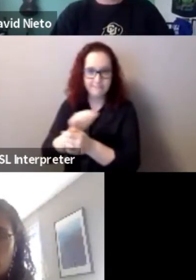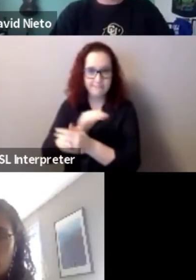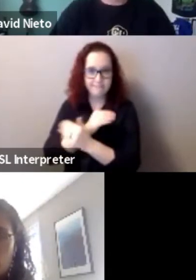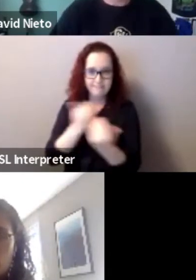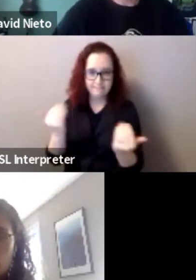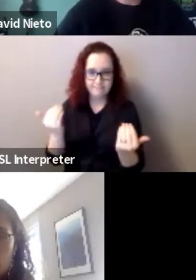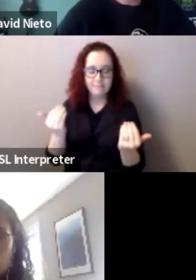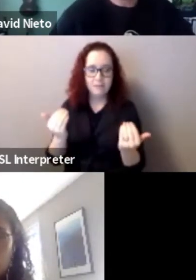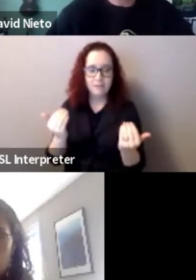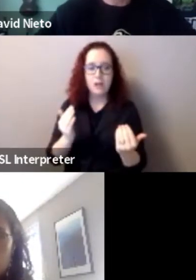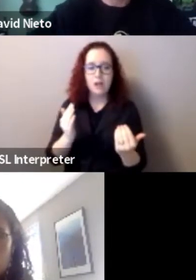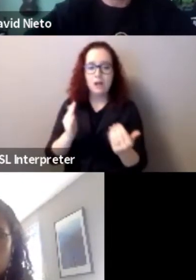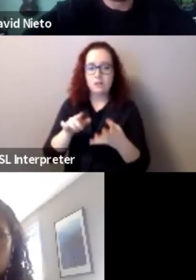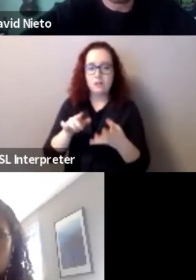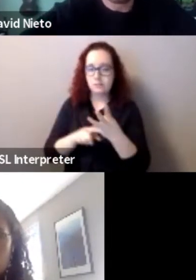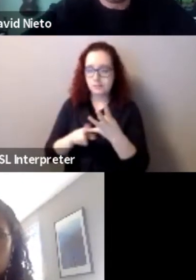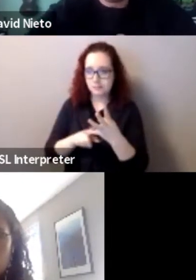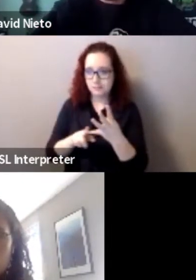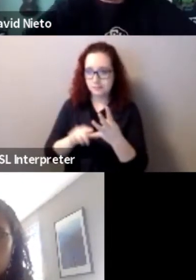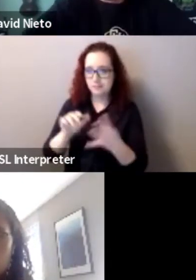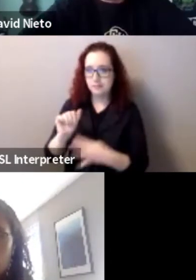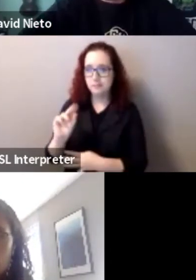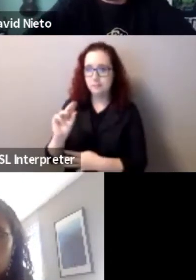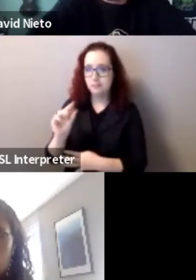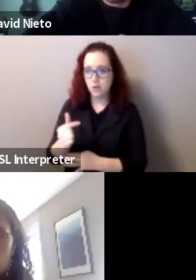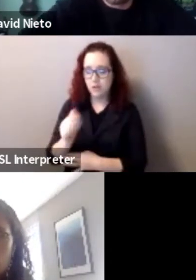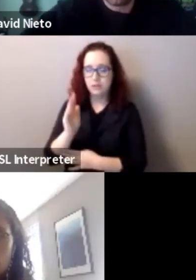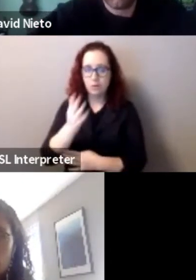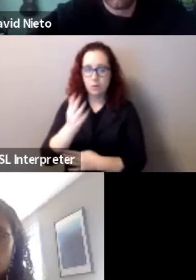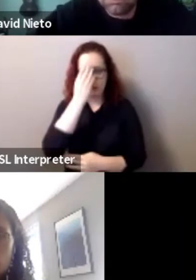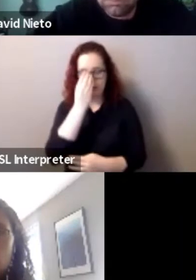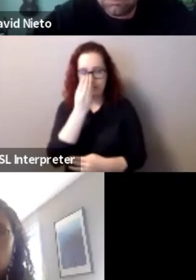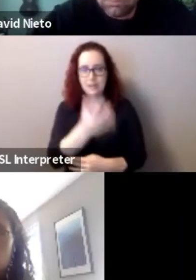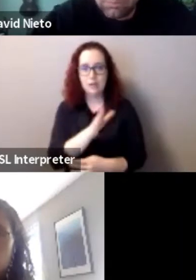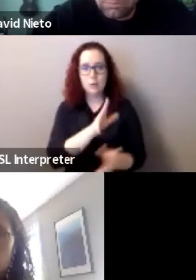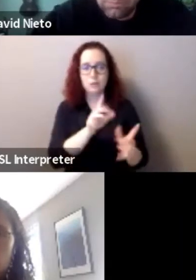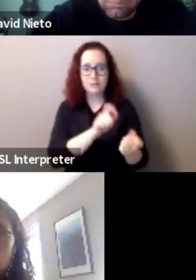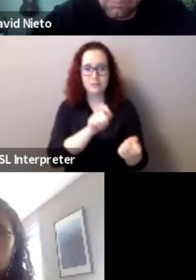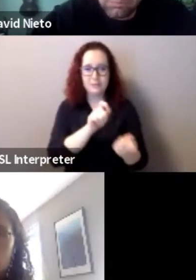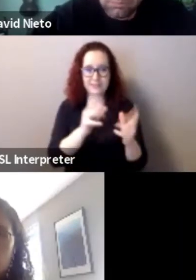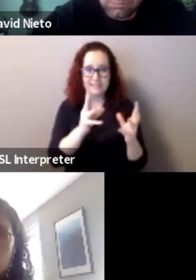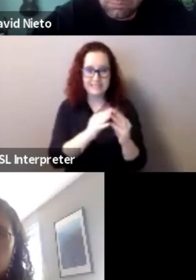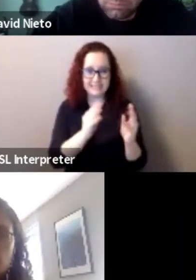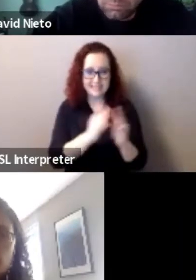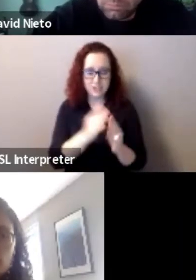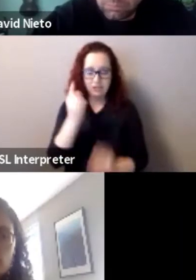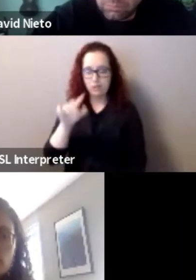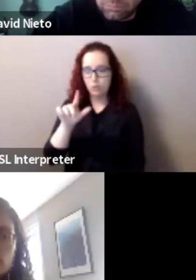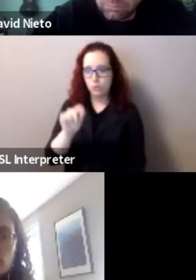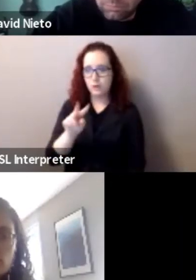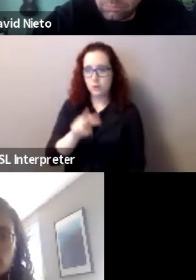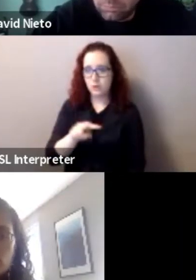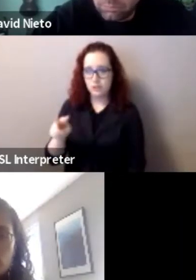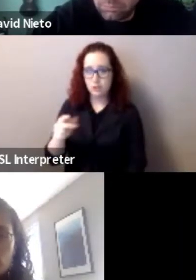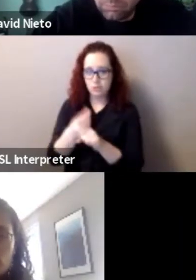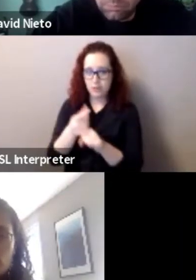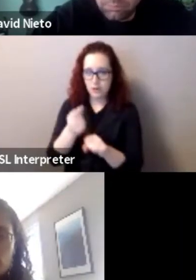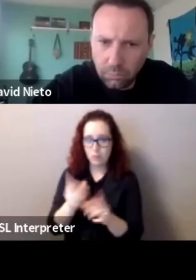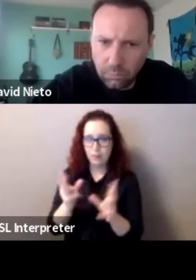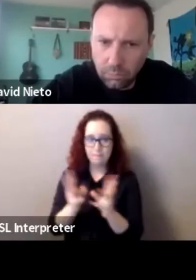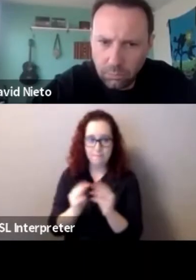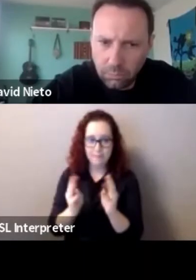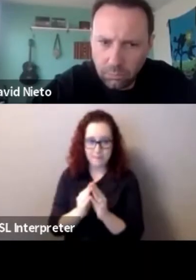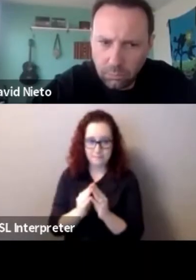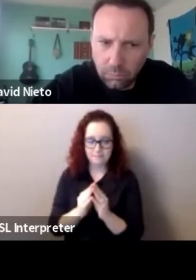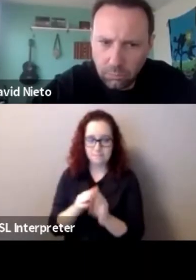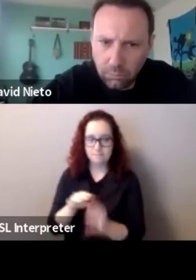will find out in late August what your session allocation is for the 2022 annual meeting, and we'll talk about the formula for that in just a moment.